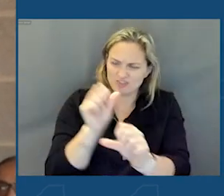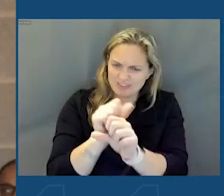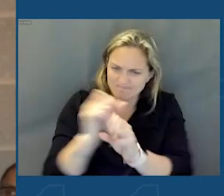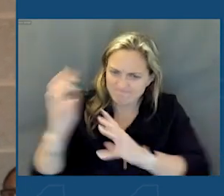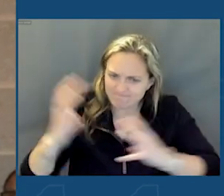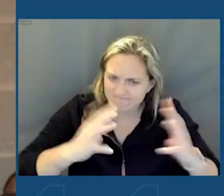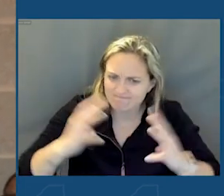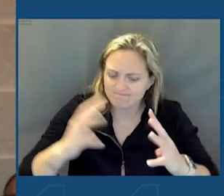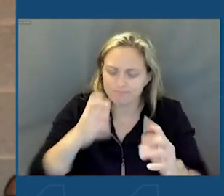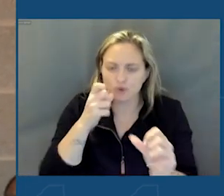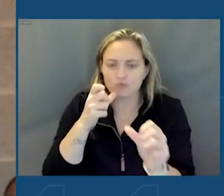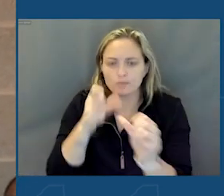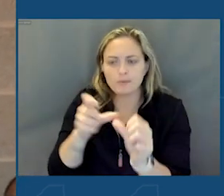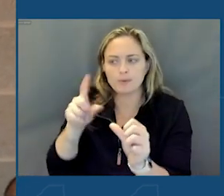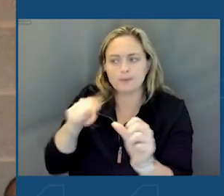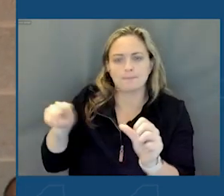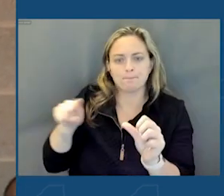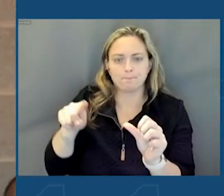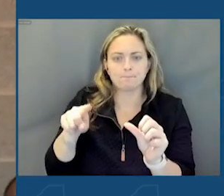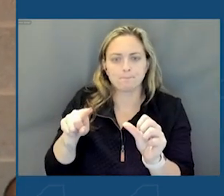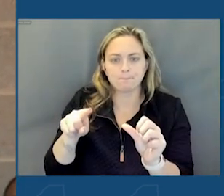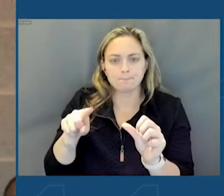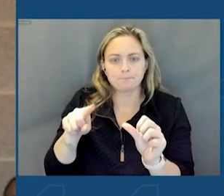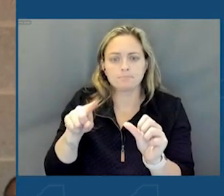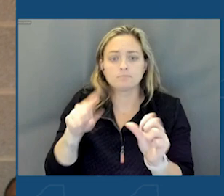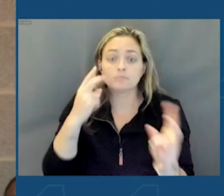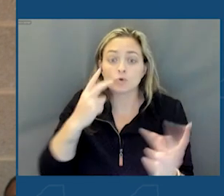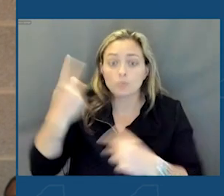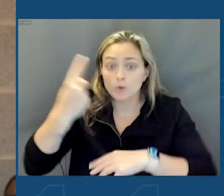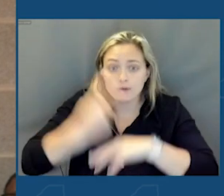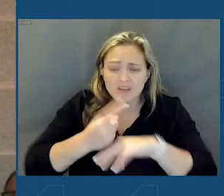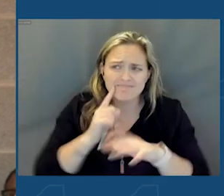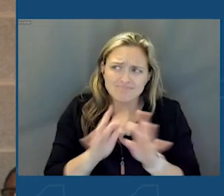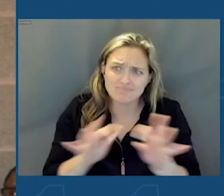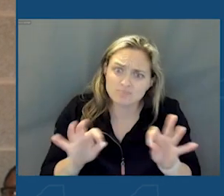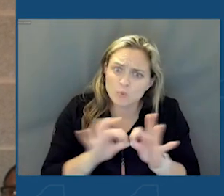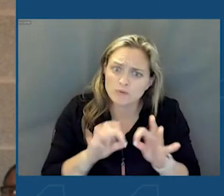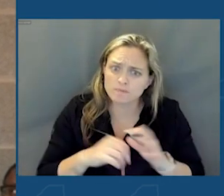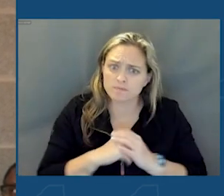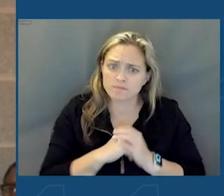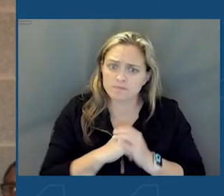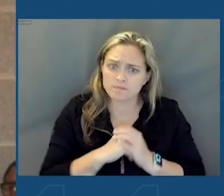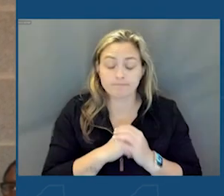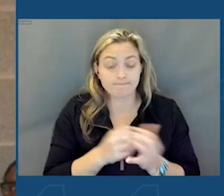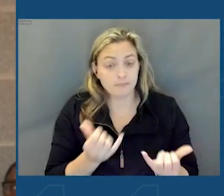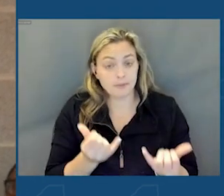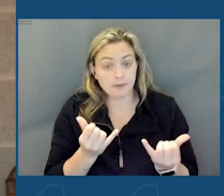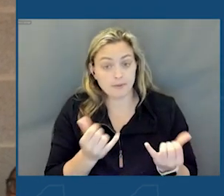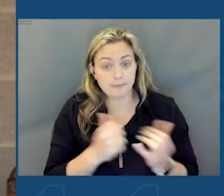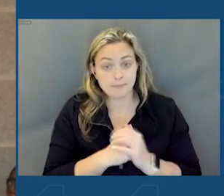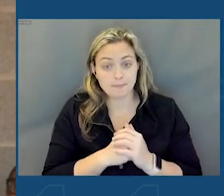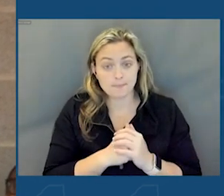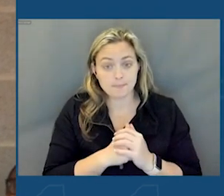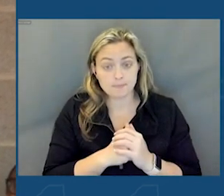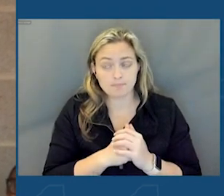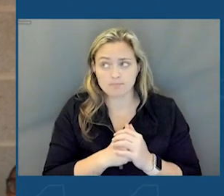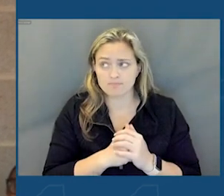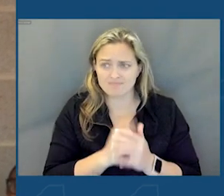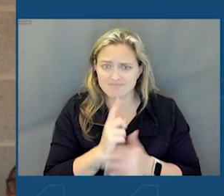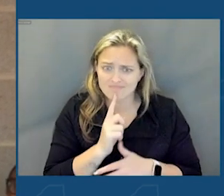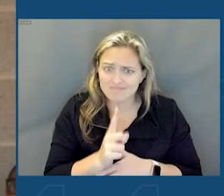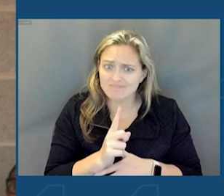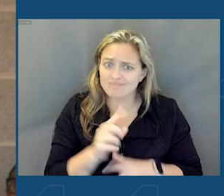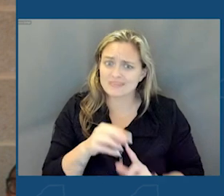them. And that's why Memorial Days are so important. And today is an extremely